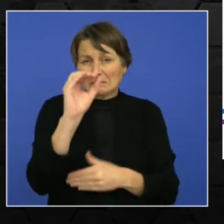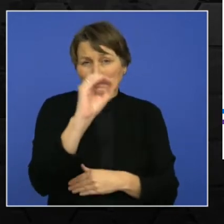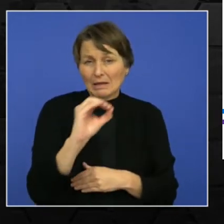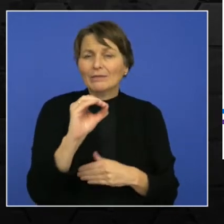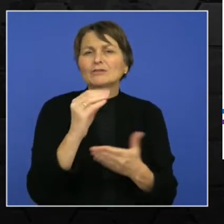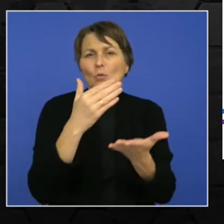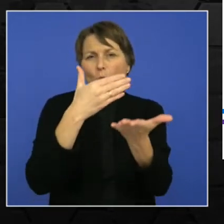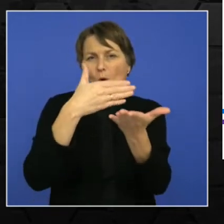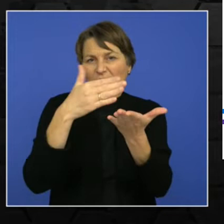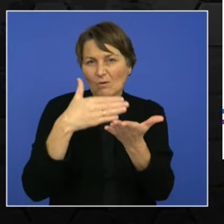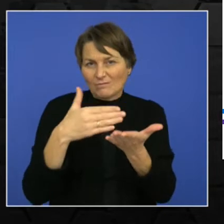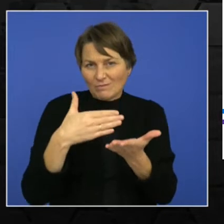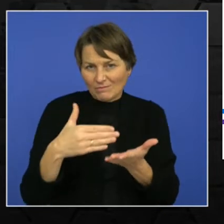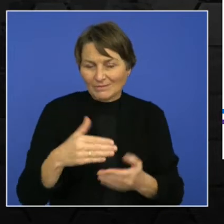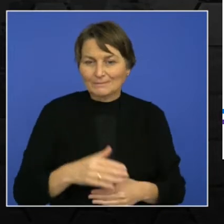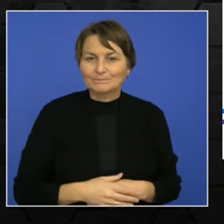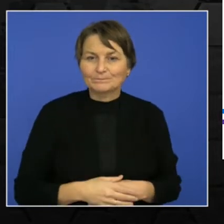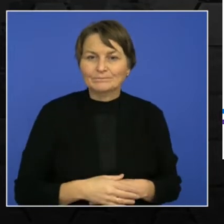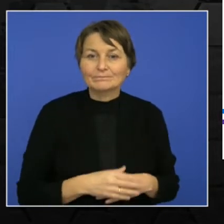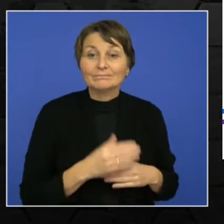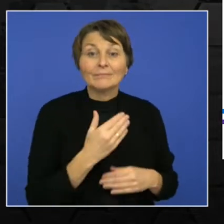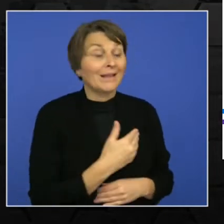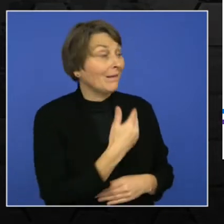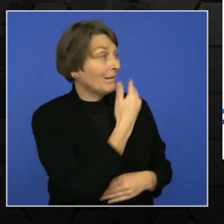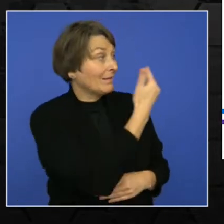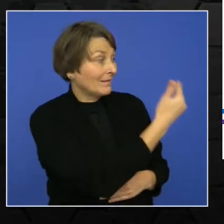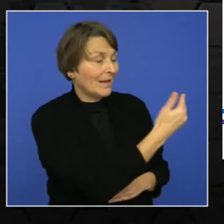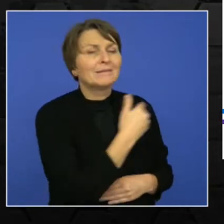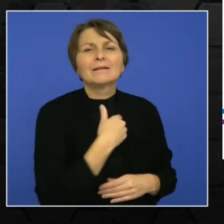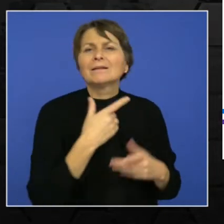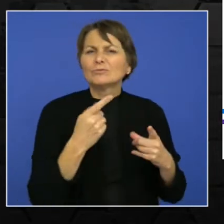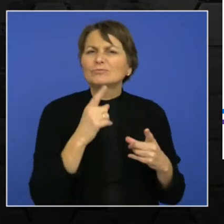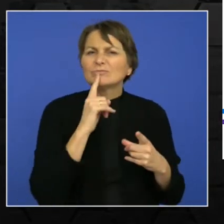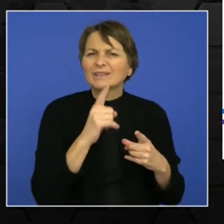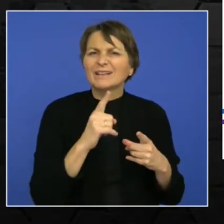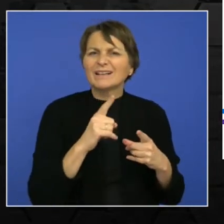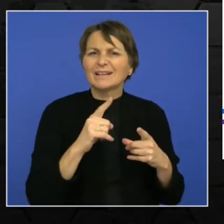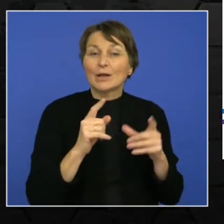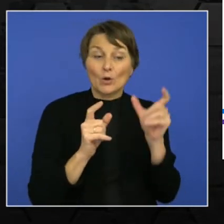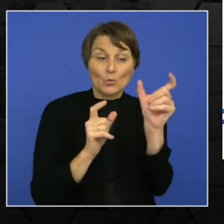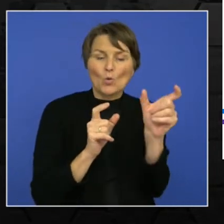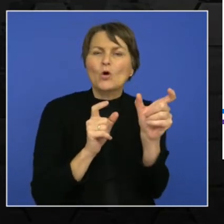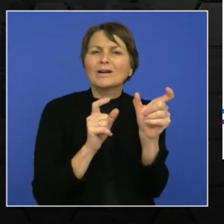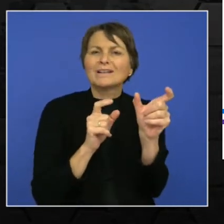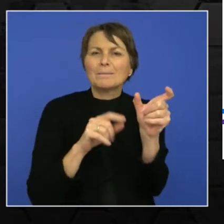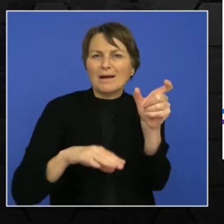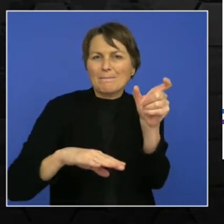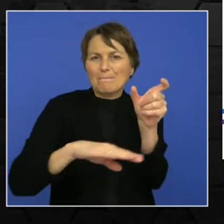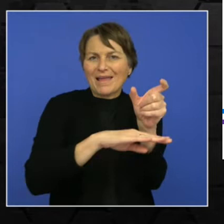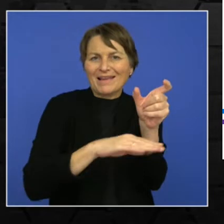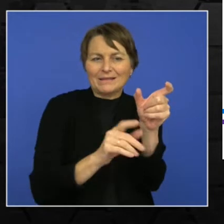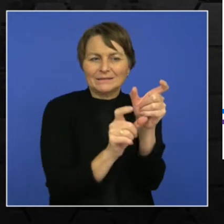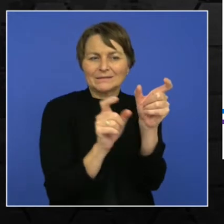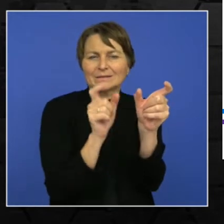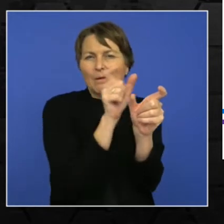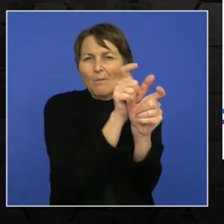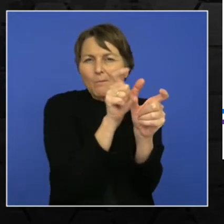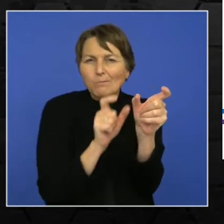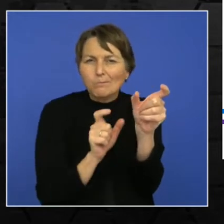Then we need to lemmatize it. Lemmatization is like the base form of a verb. Let's say I'm saying